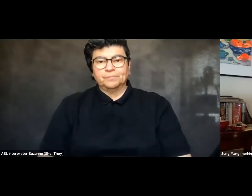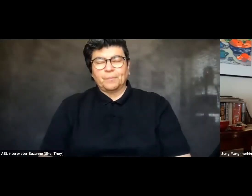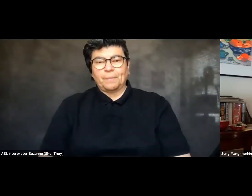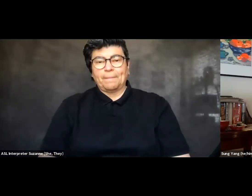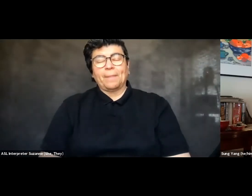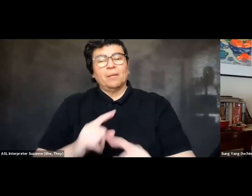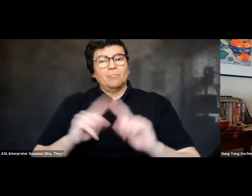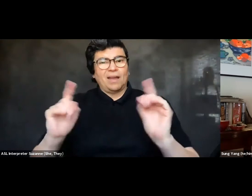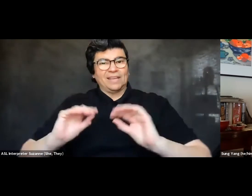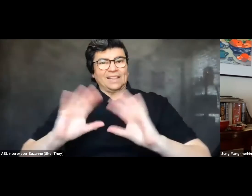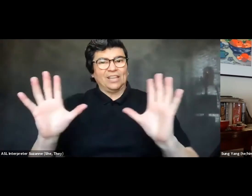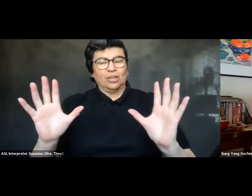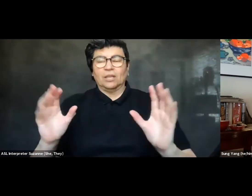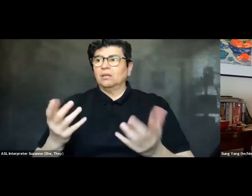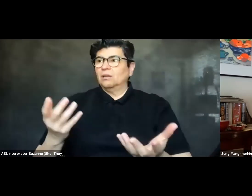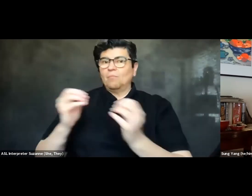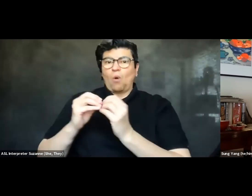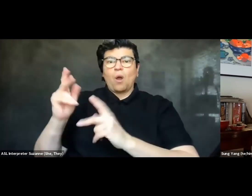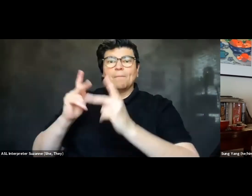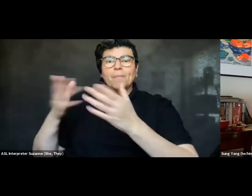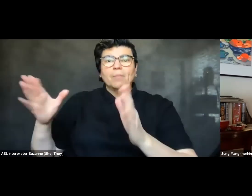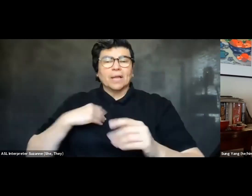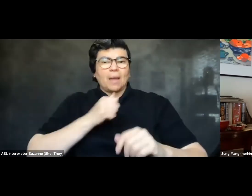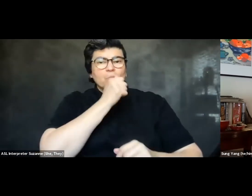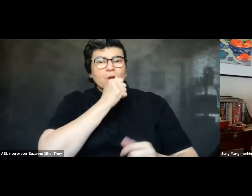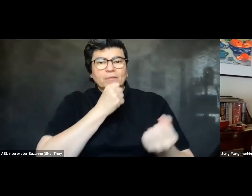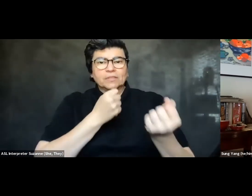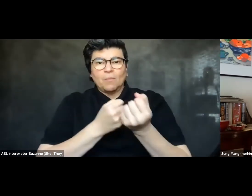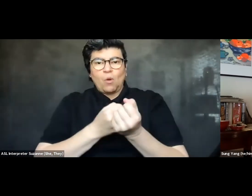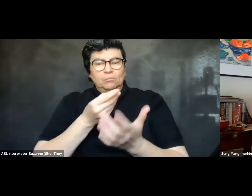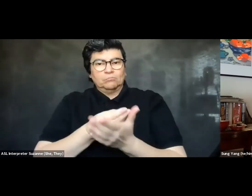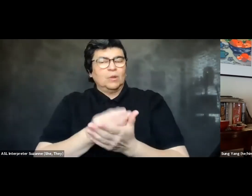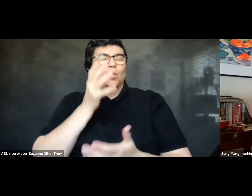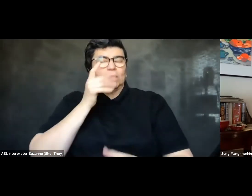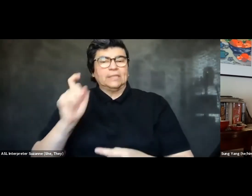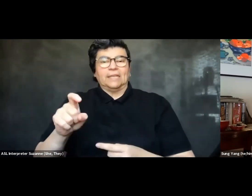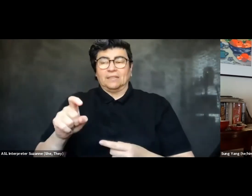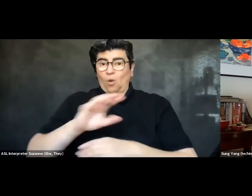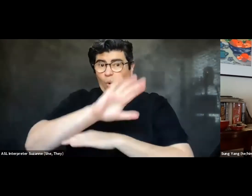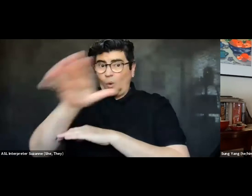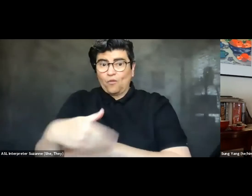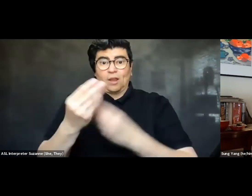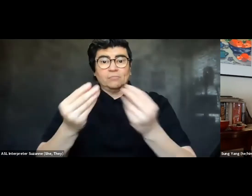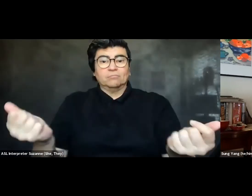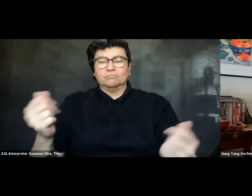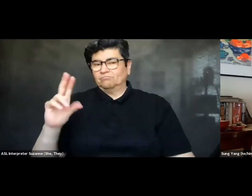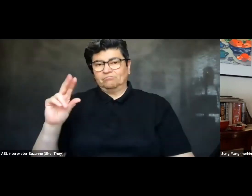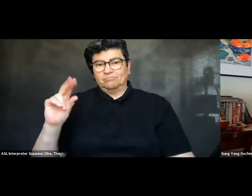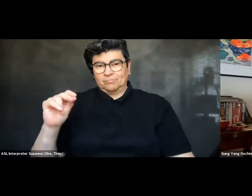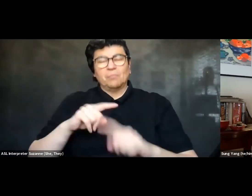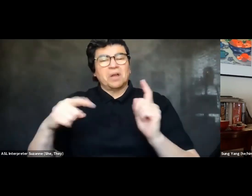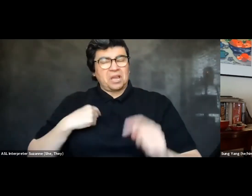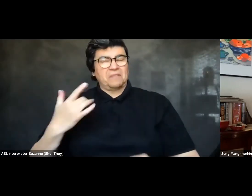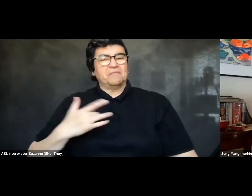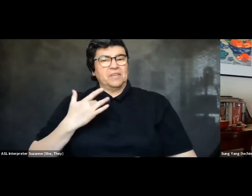But clearly, more public and private support will be needed. This will not be solved overnight, but I am confident that